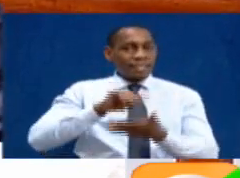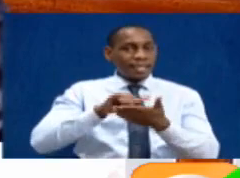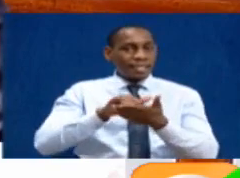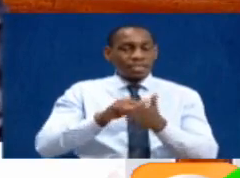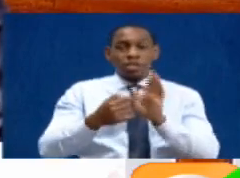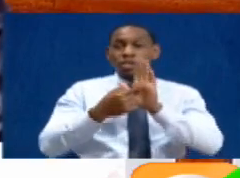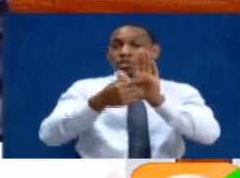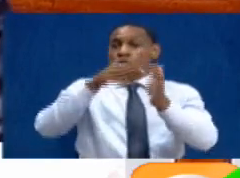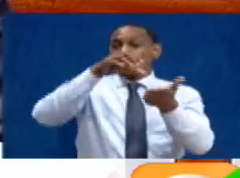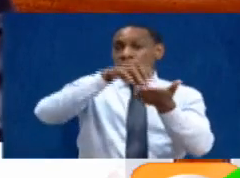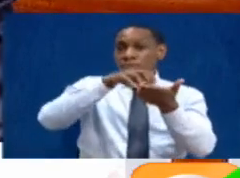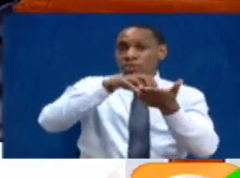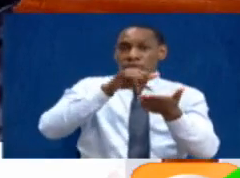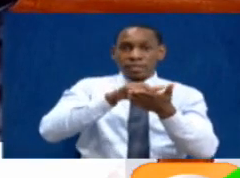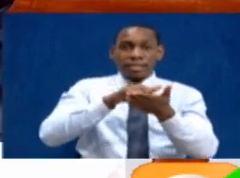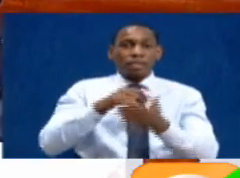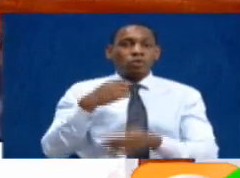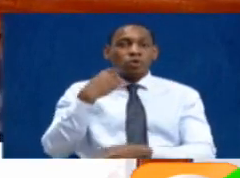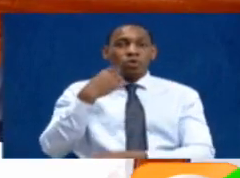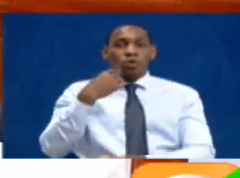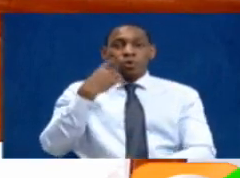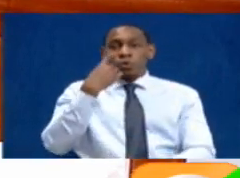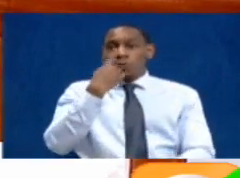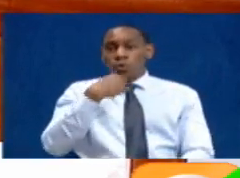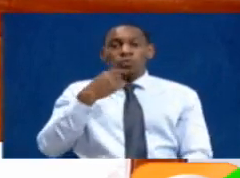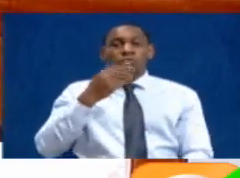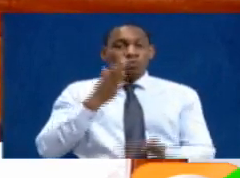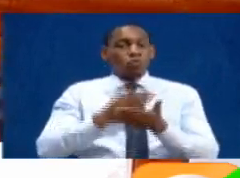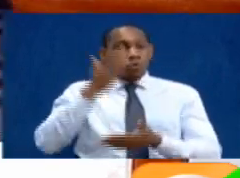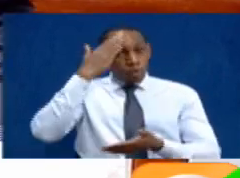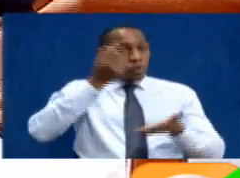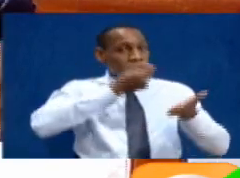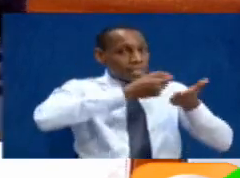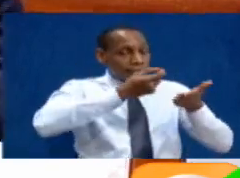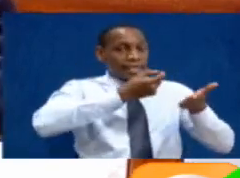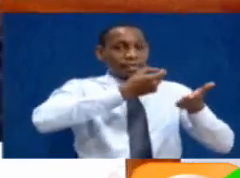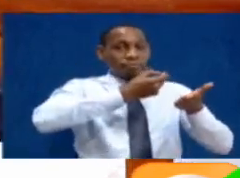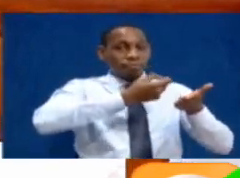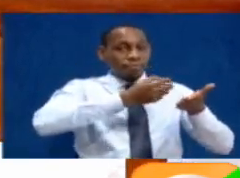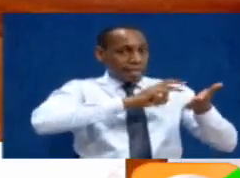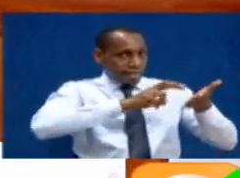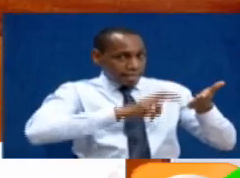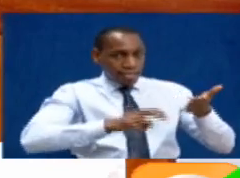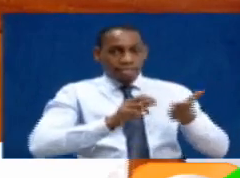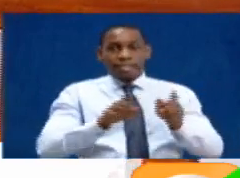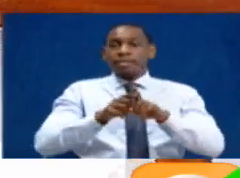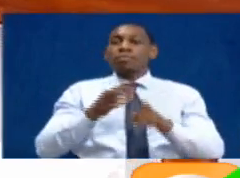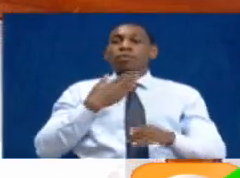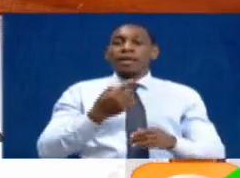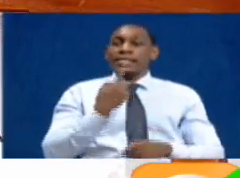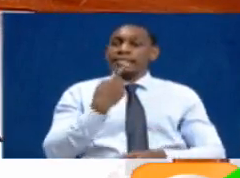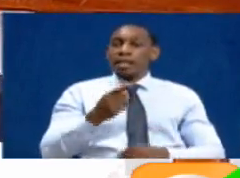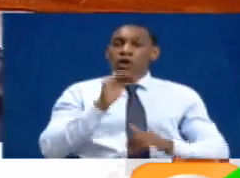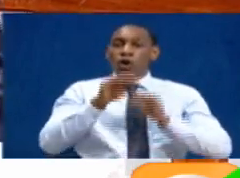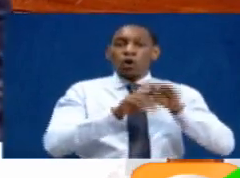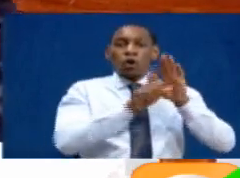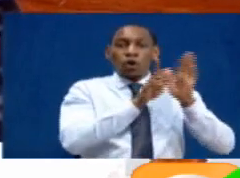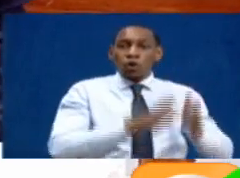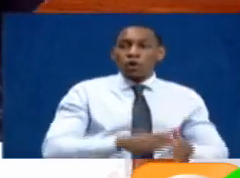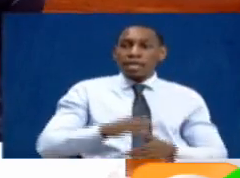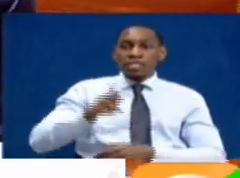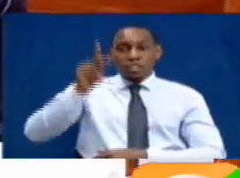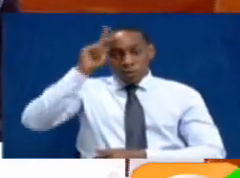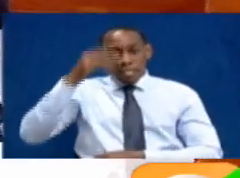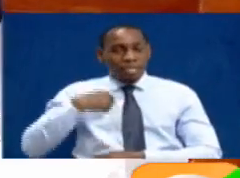the picture, how illiterate, who is illiterate between me and him. Okay. And let me tell you, it is not all lawyers who are learned. If you saw